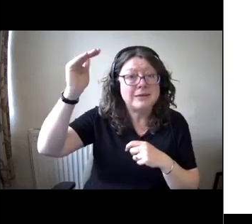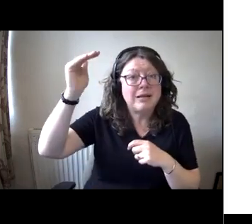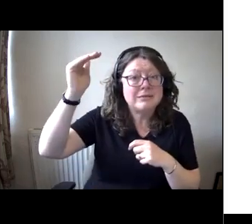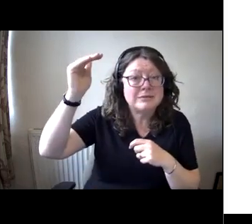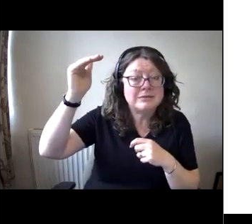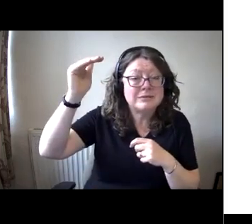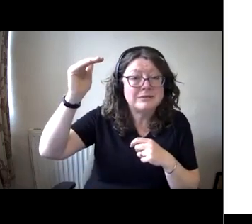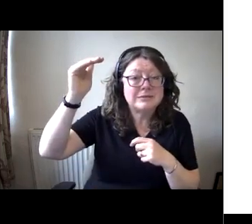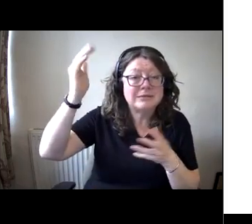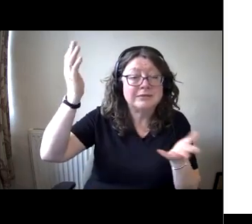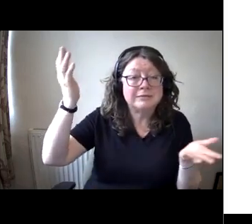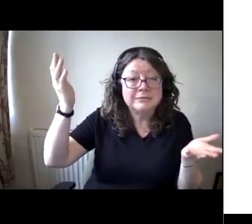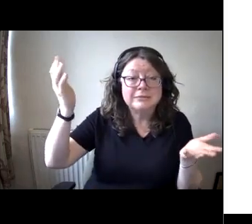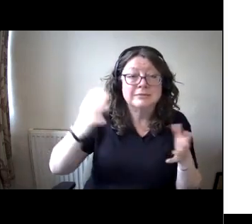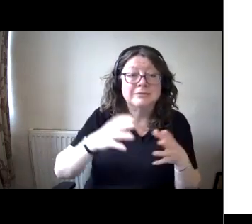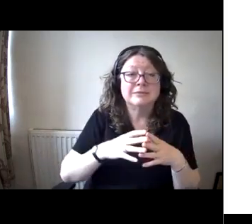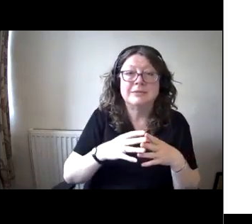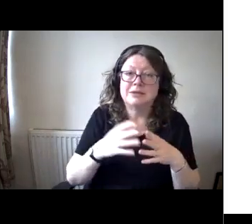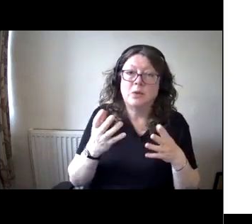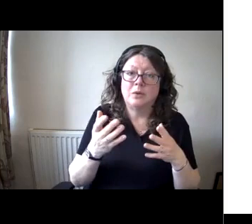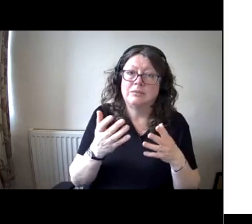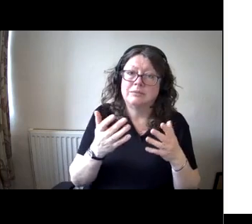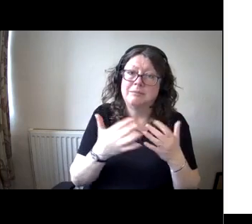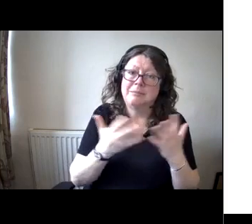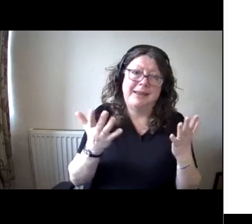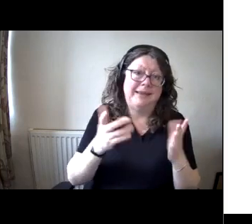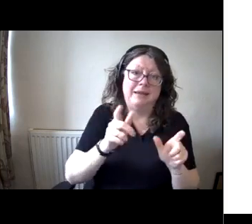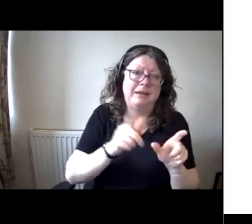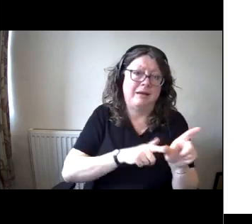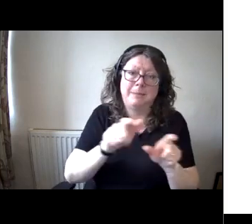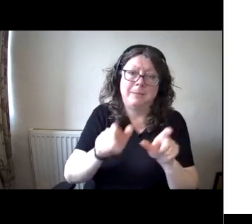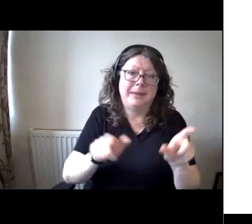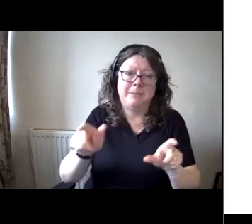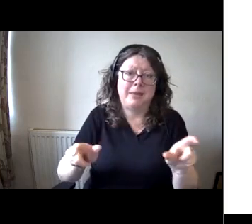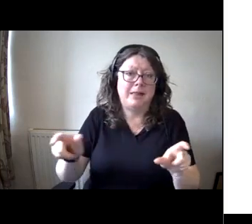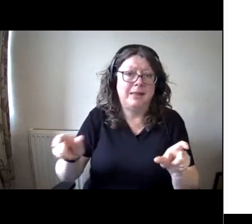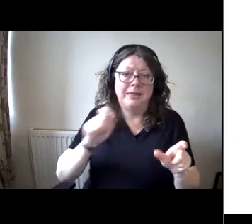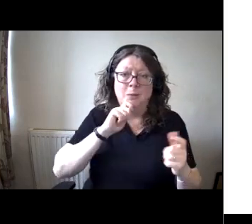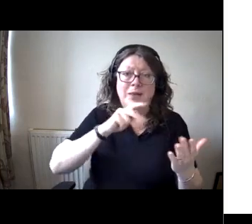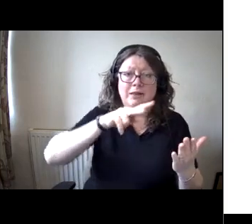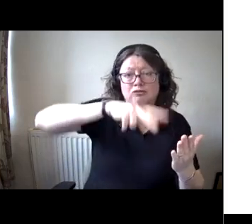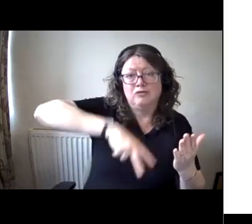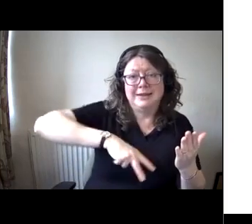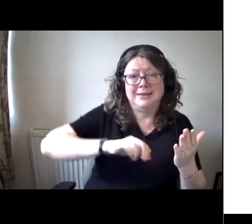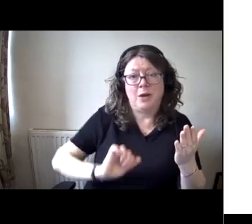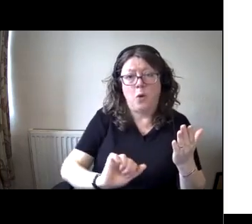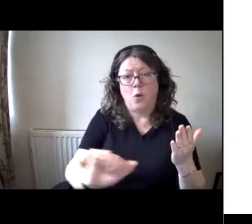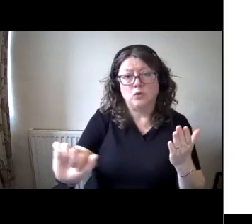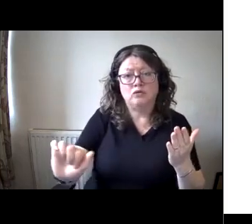even some of our young people do read their own reports as they get a little bit older as well.